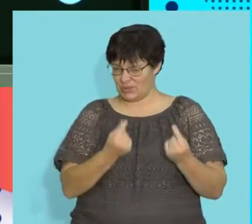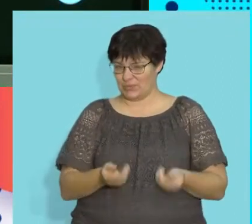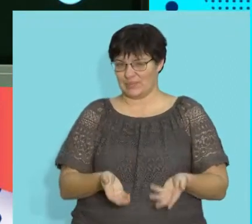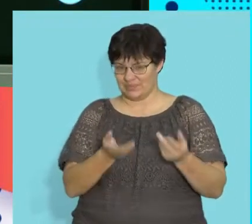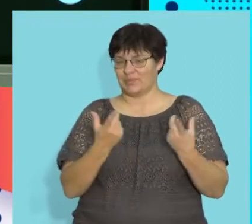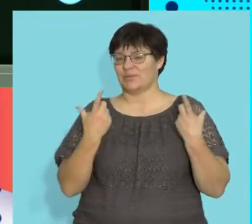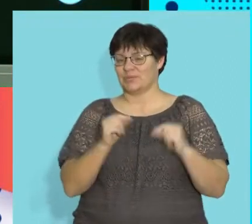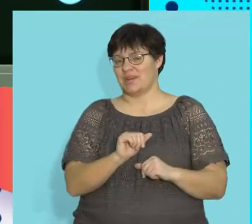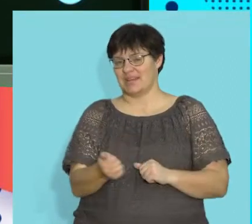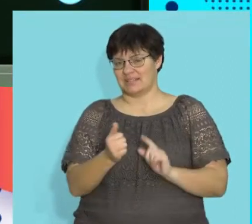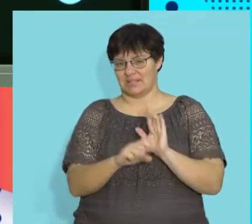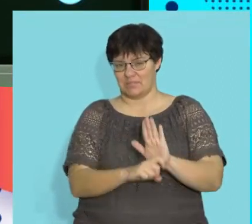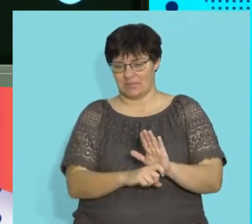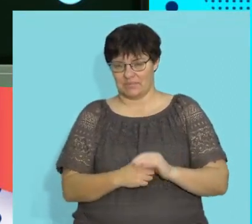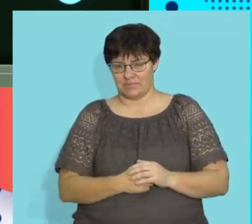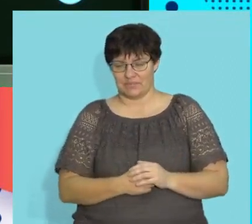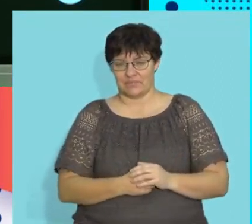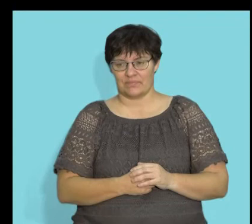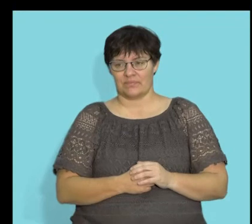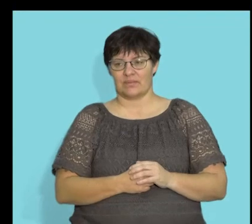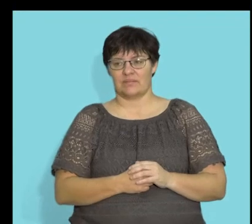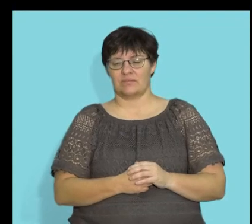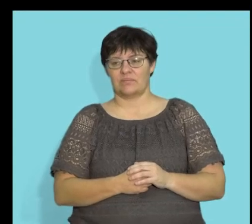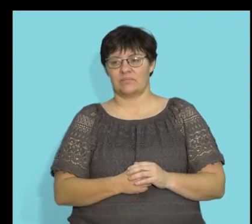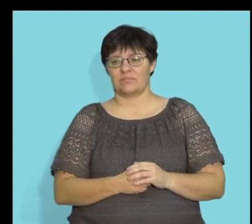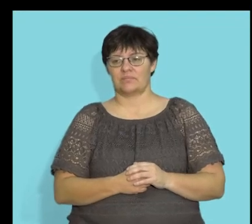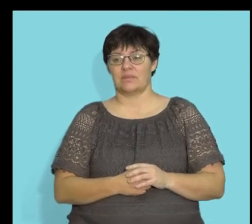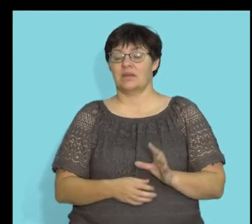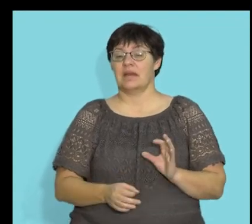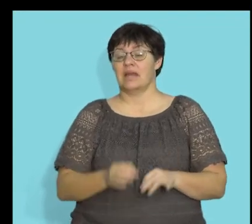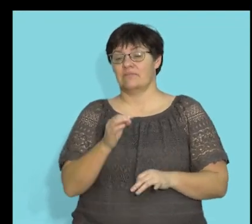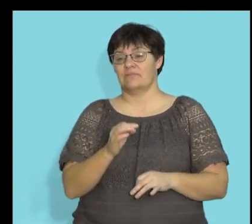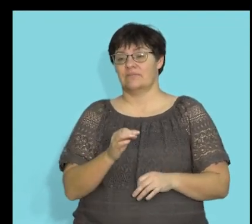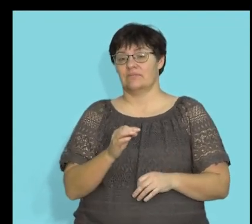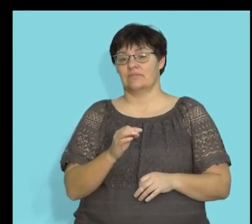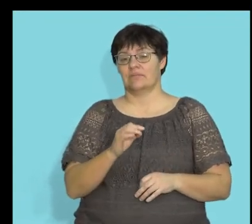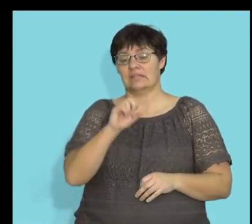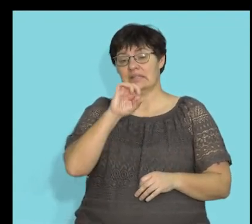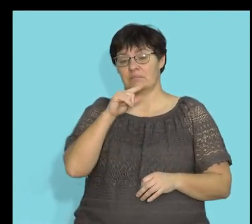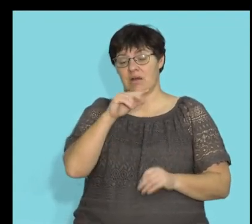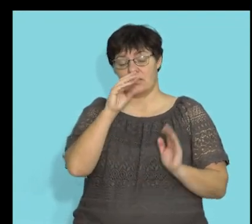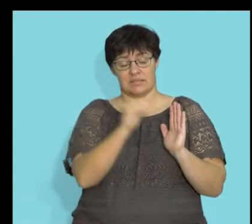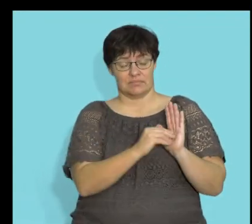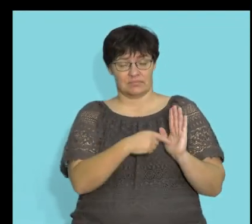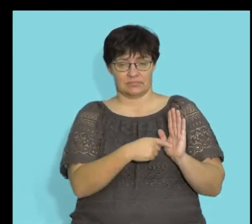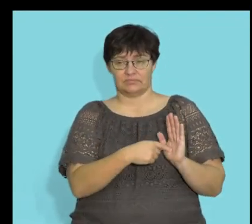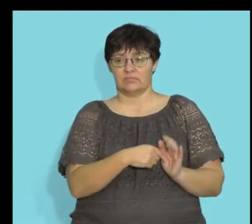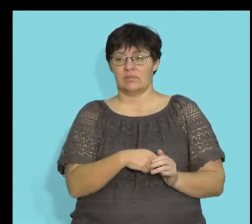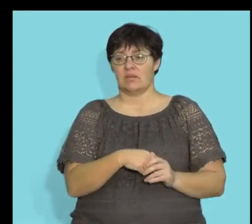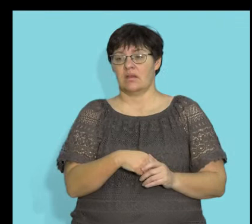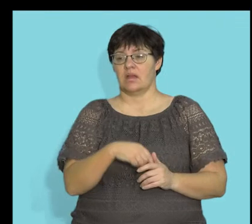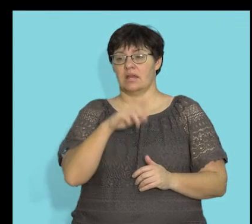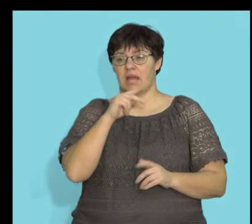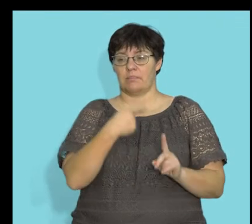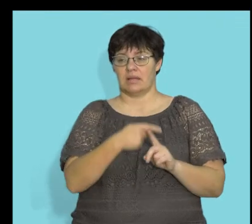got this. Great, let's go to the next example. So, if the sigma sum of k plus b